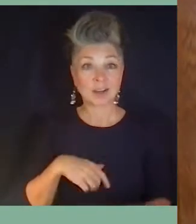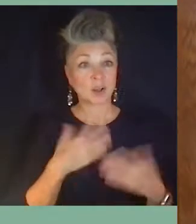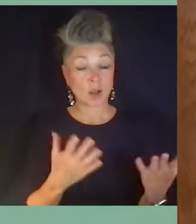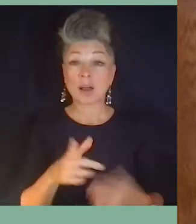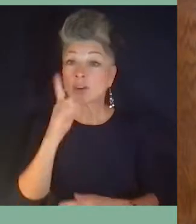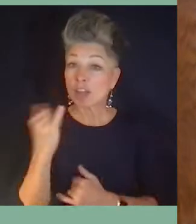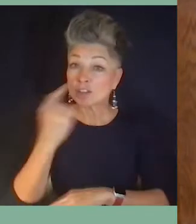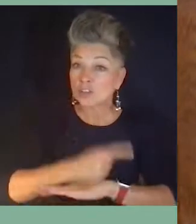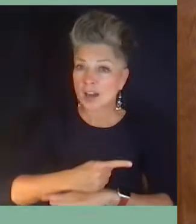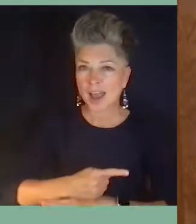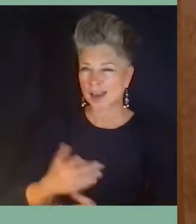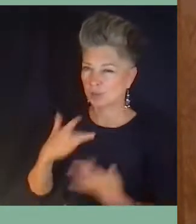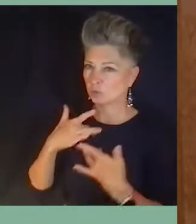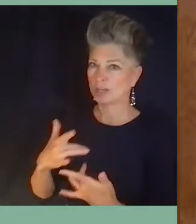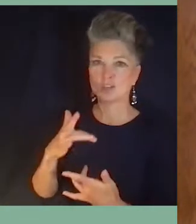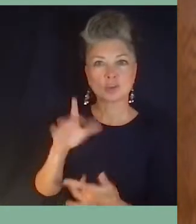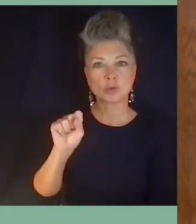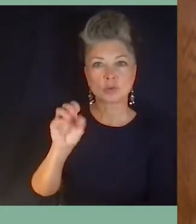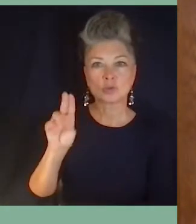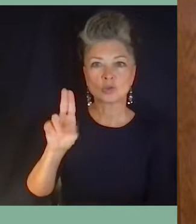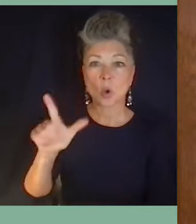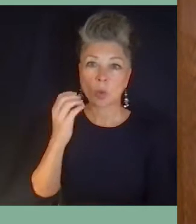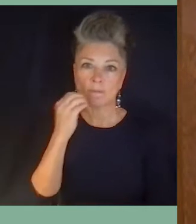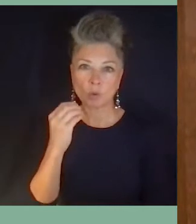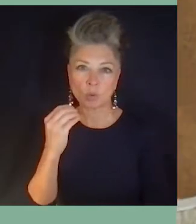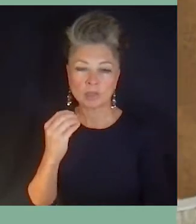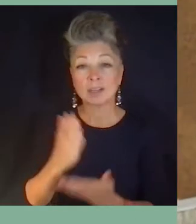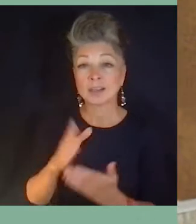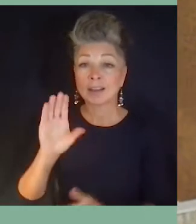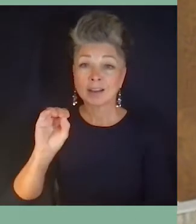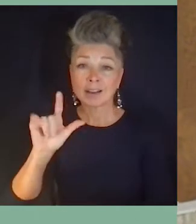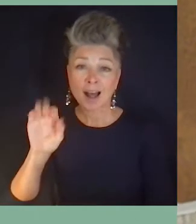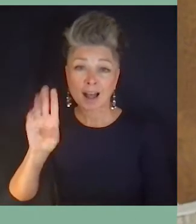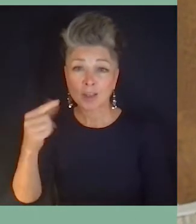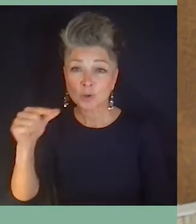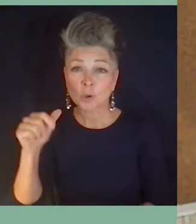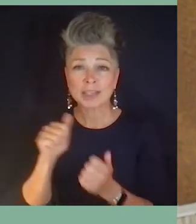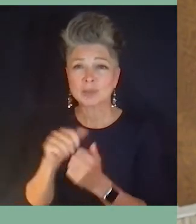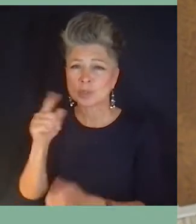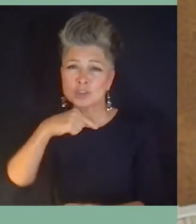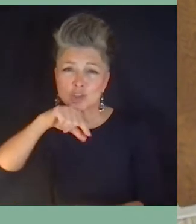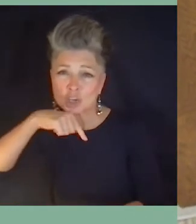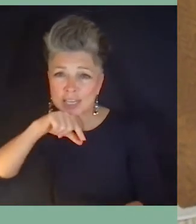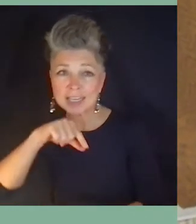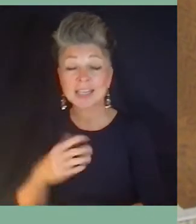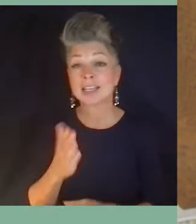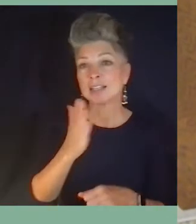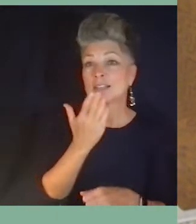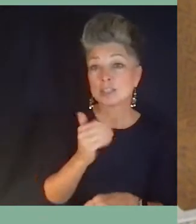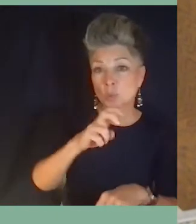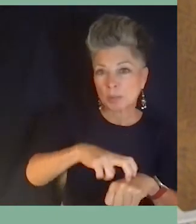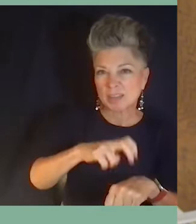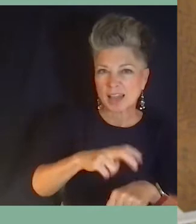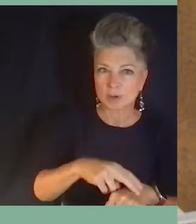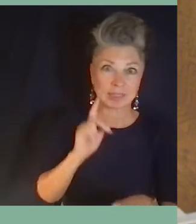For our lunch today, we're gonna do a traditional soul food meal, which will include some collard greens with smoked turkey, sweet potatoes,